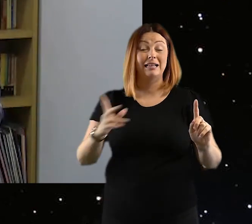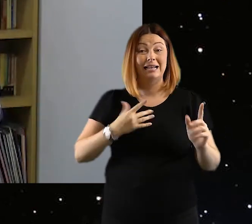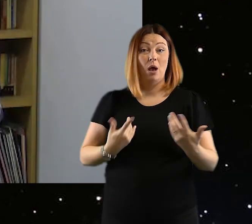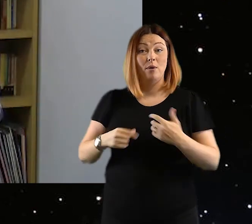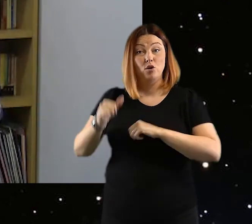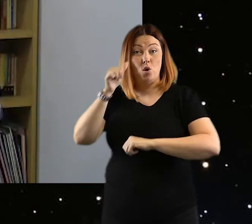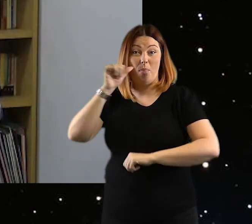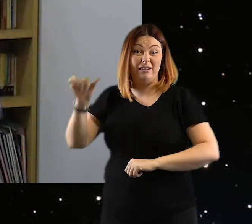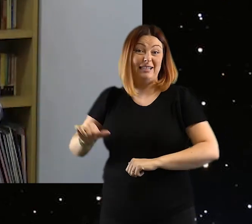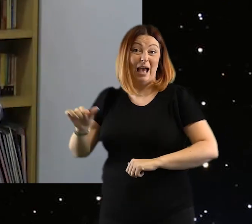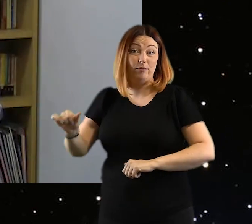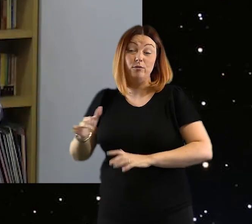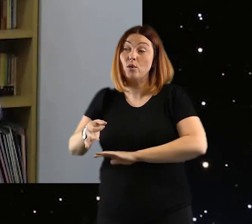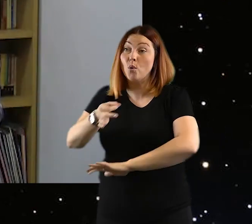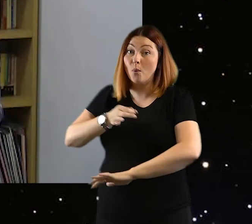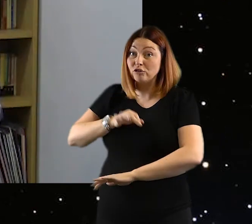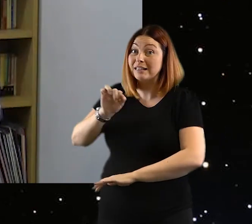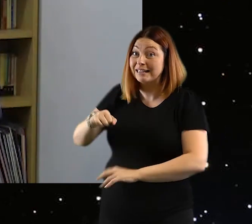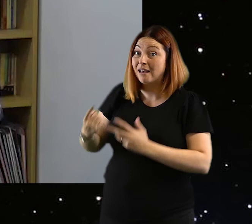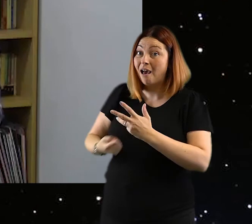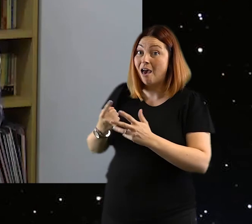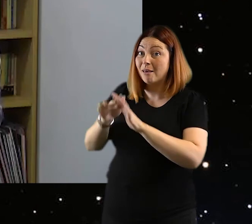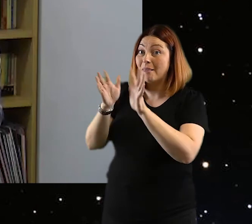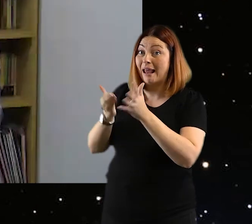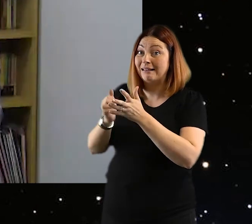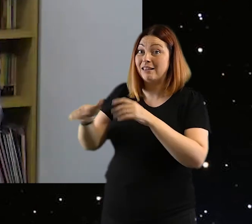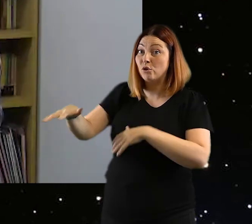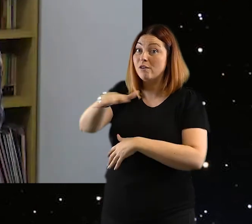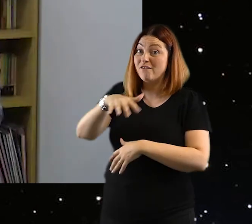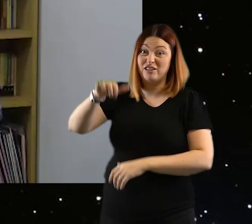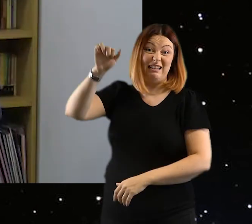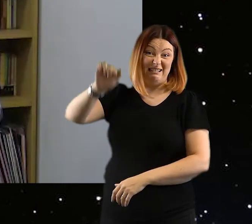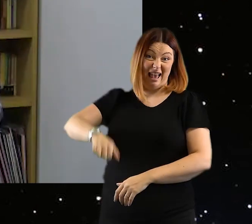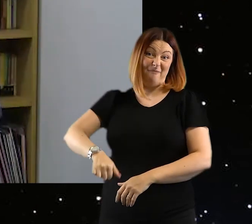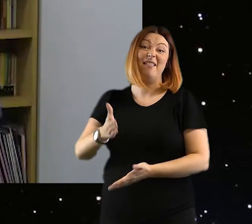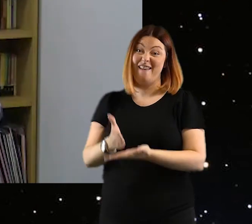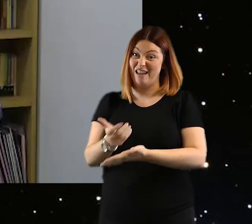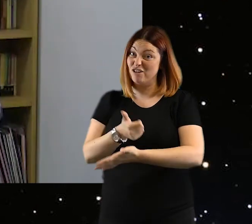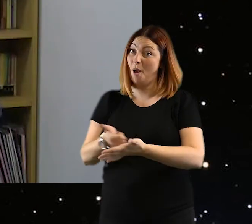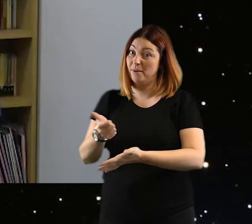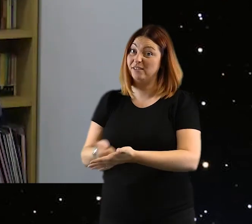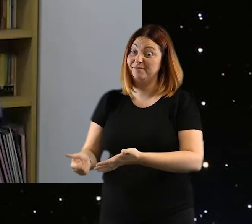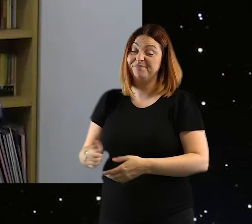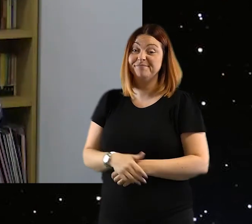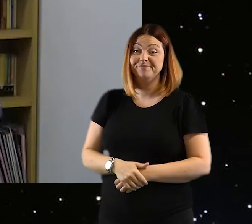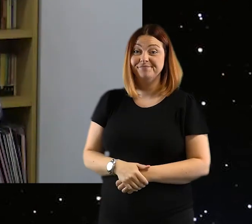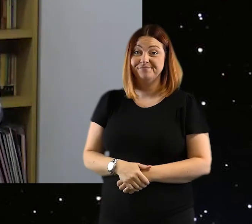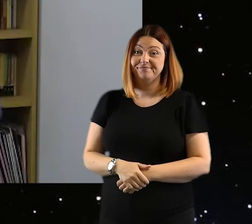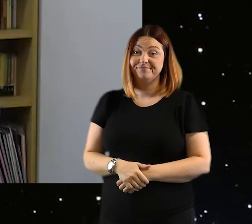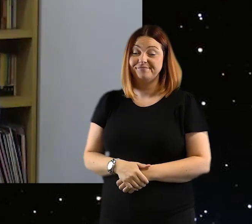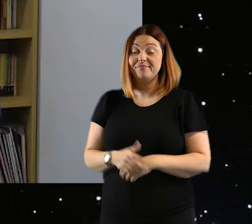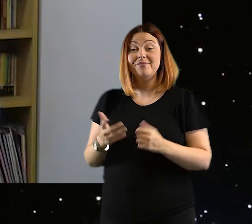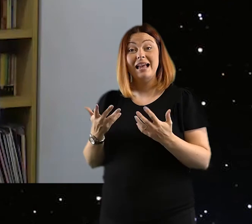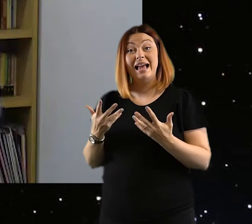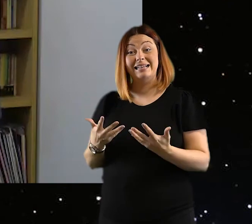knew of no exoplanets. And now we know of thousands. So the question about, are there planets in the universe? Yes, lots, extremely common, you know,